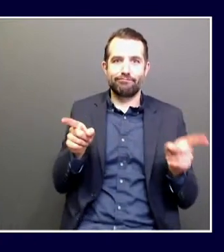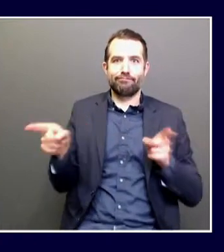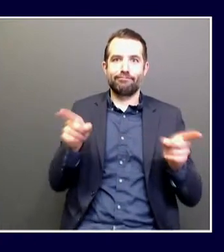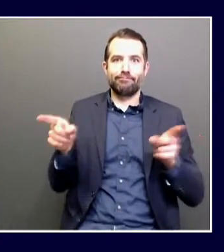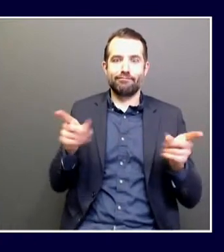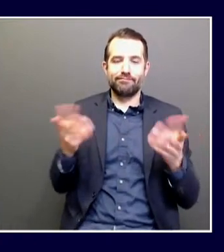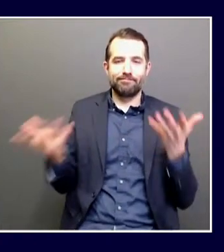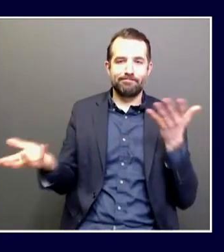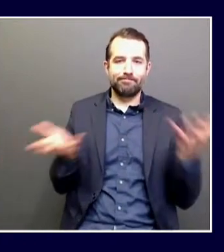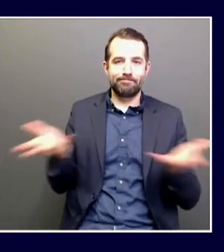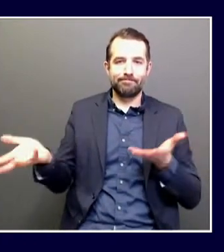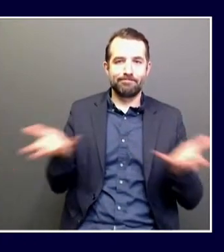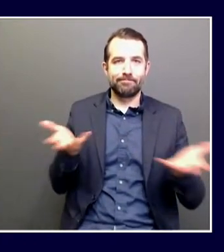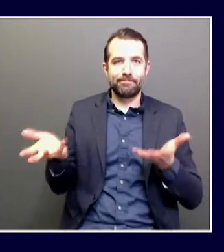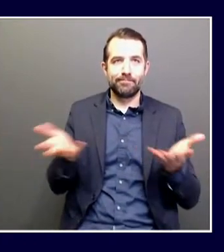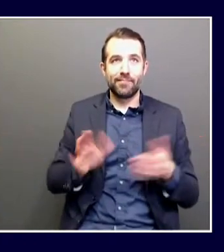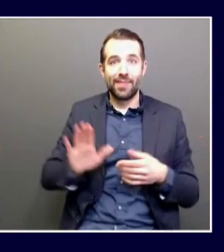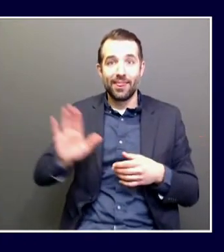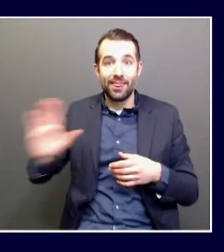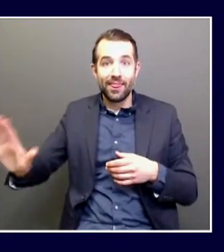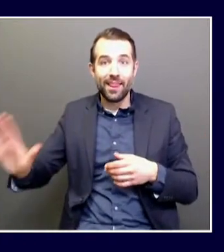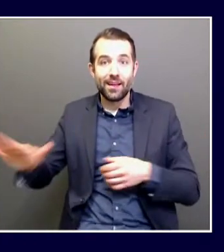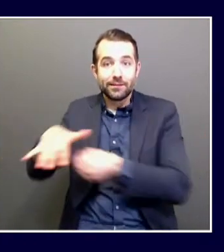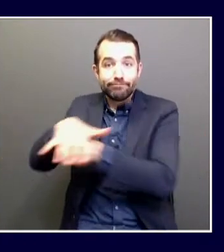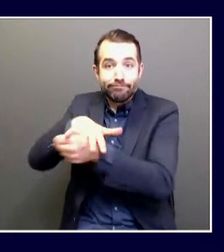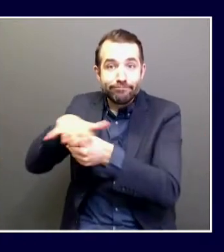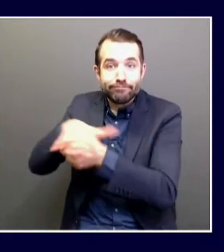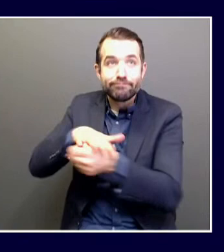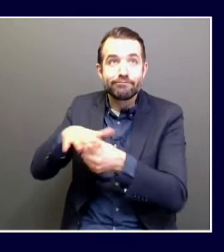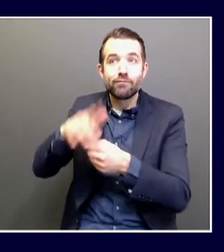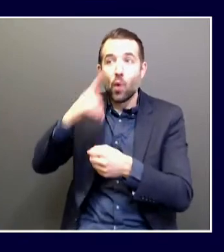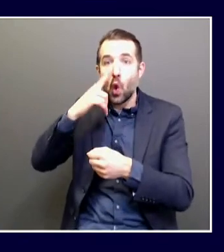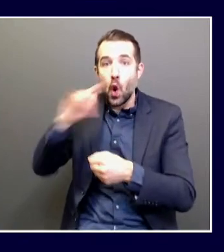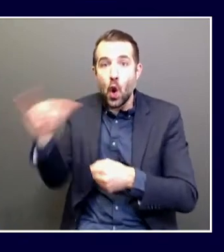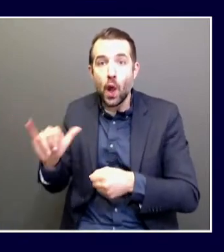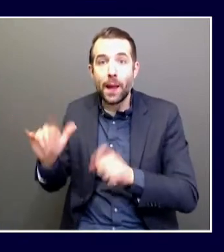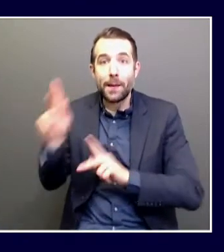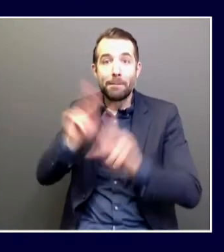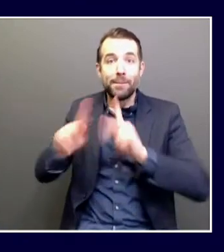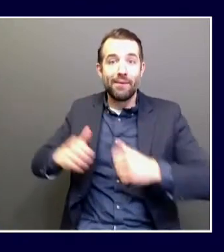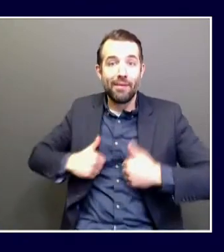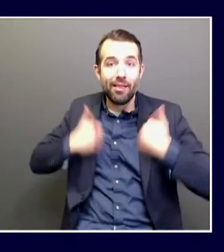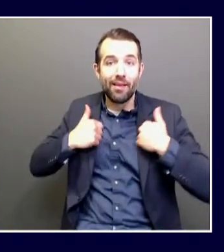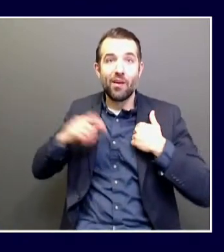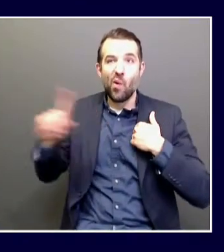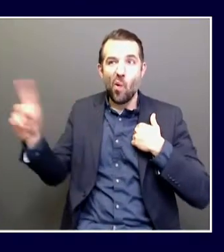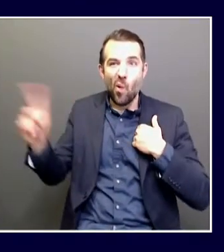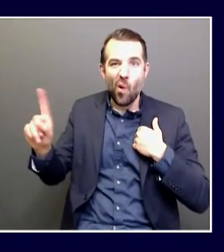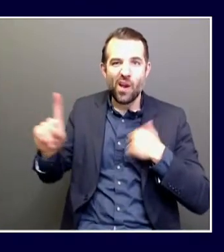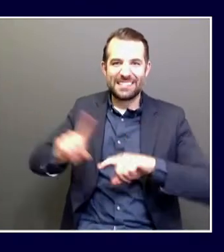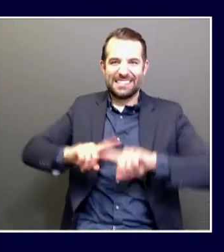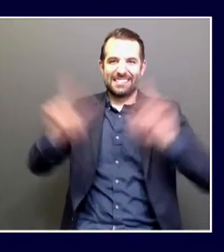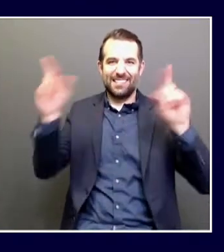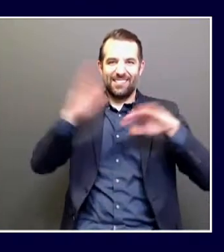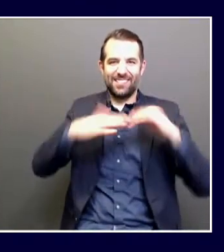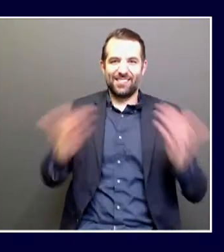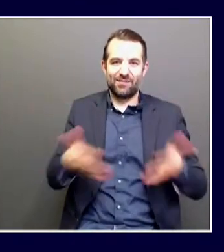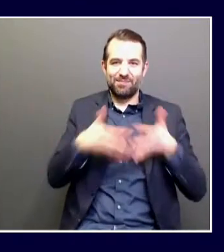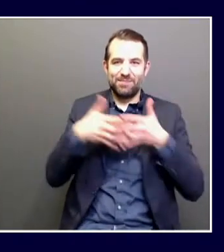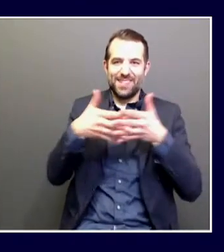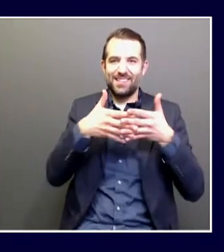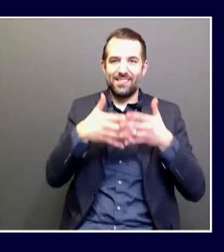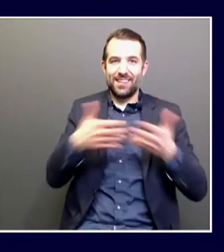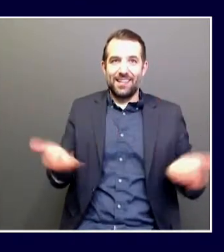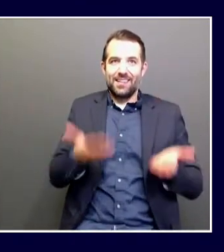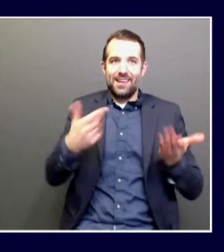one reason we're bringing more testing online. We're trying to take steps to make it easier to get tested, as well as to make it easy to get